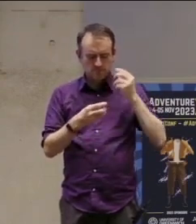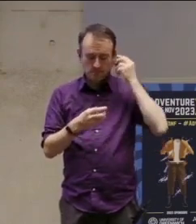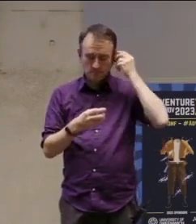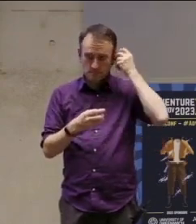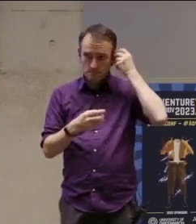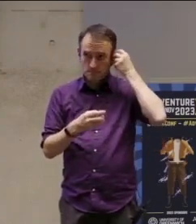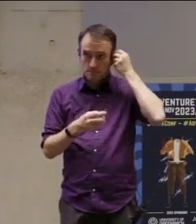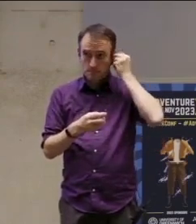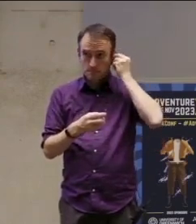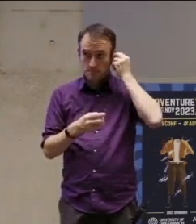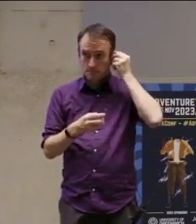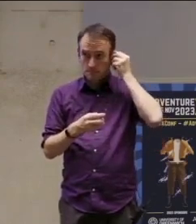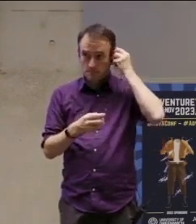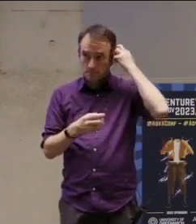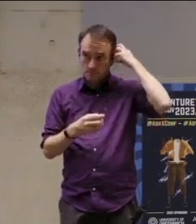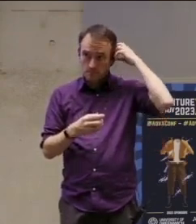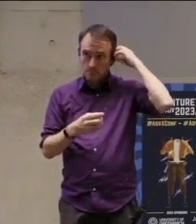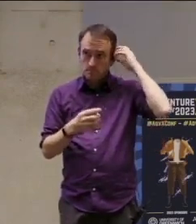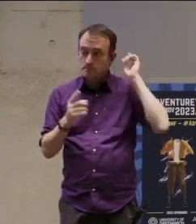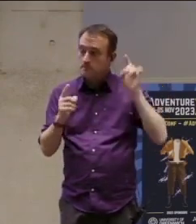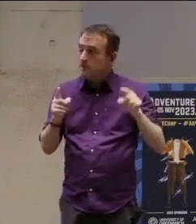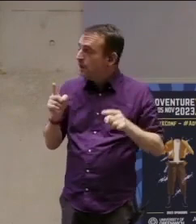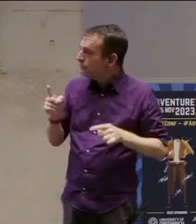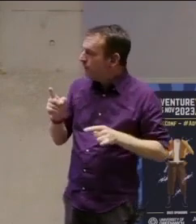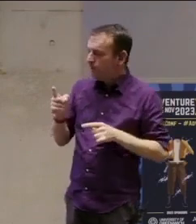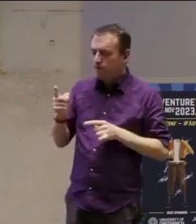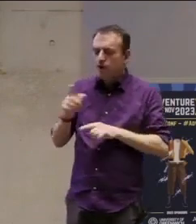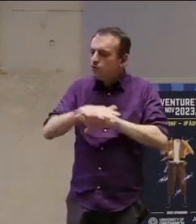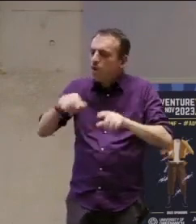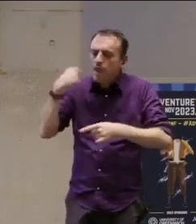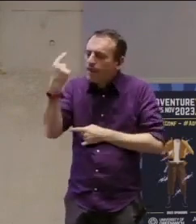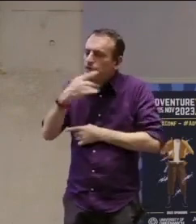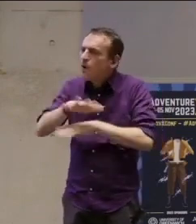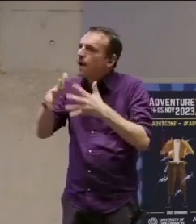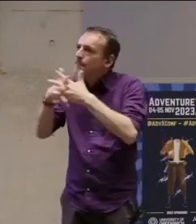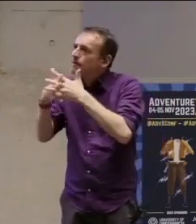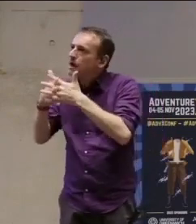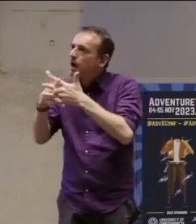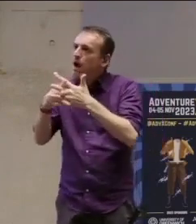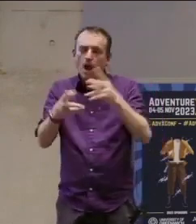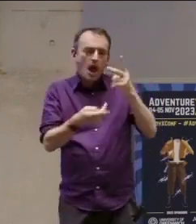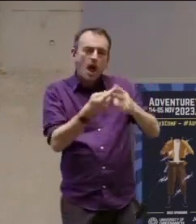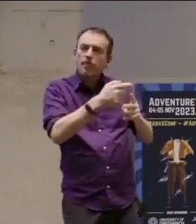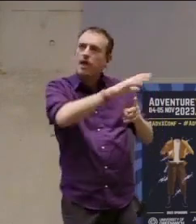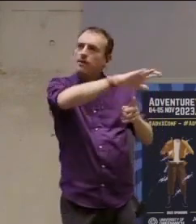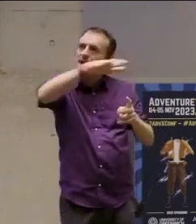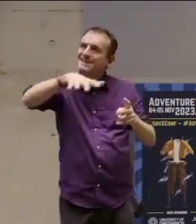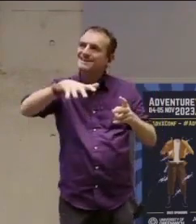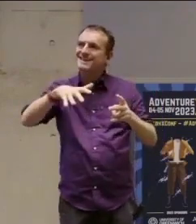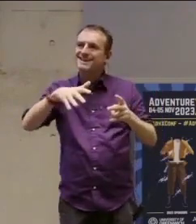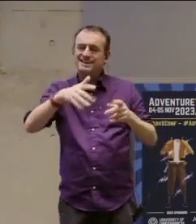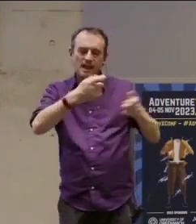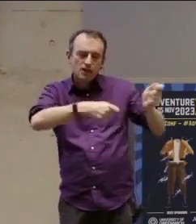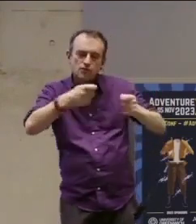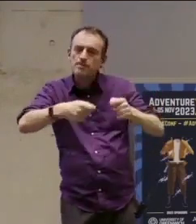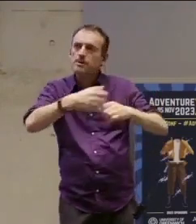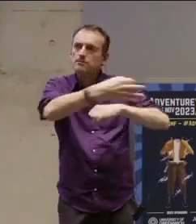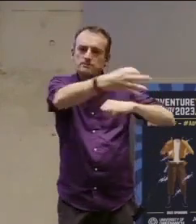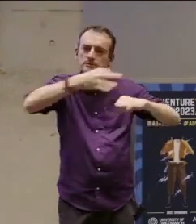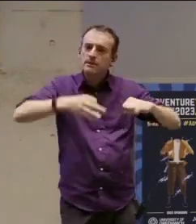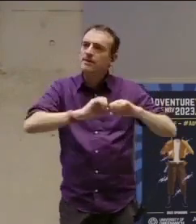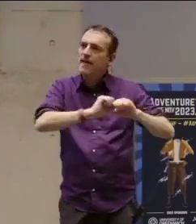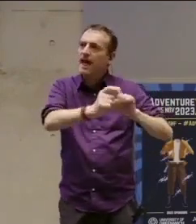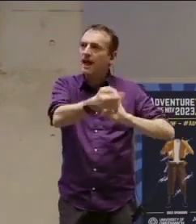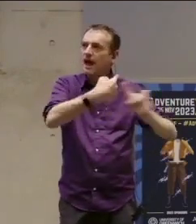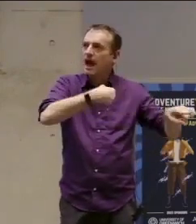Africa? What's it been like? I think, okay, I wouldn't be able to comment necessarily in the Caribbean